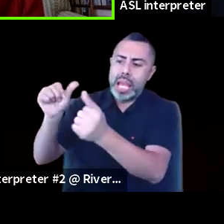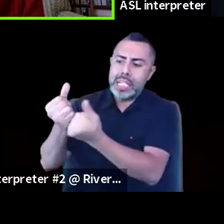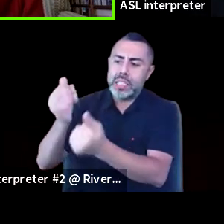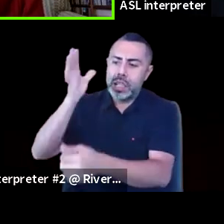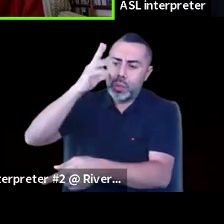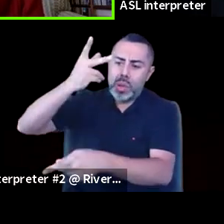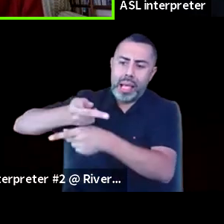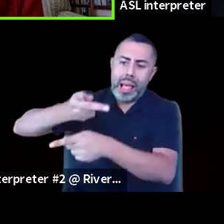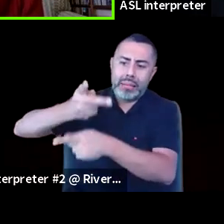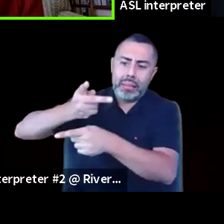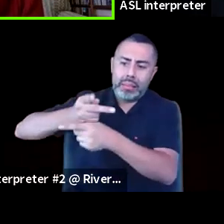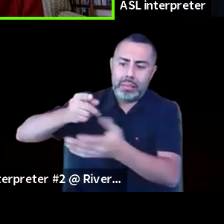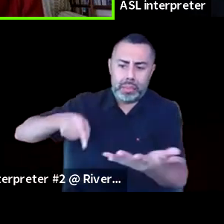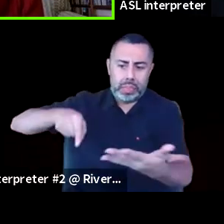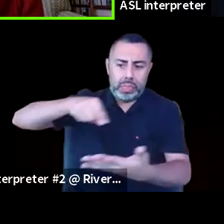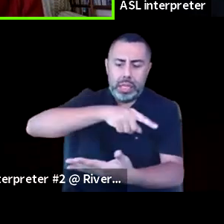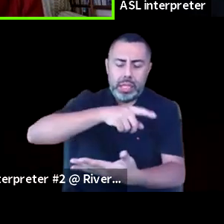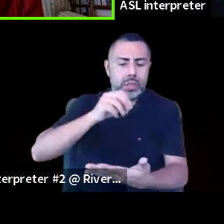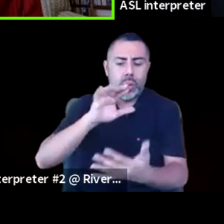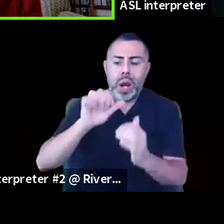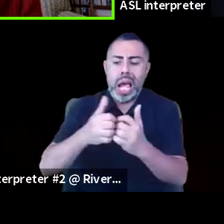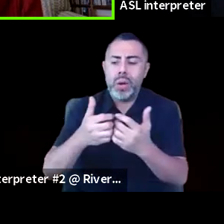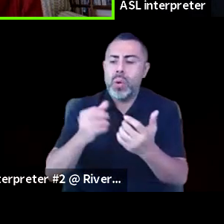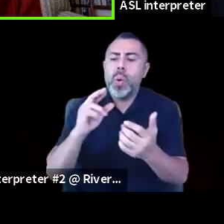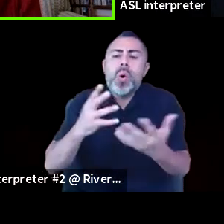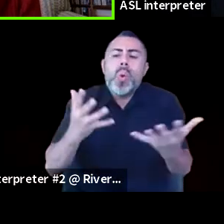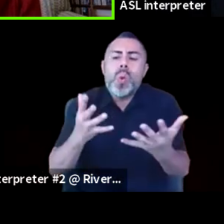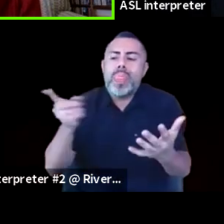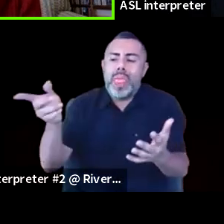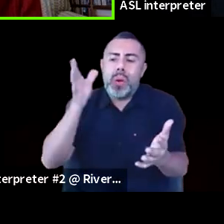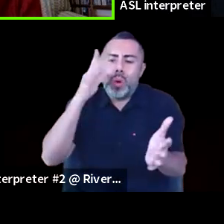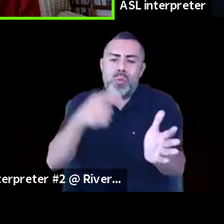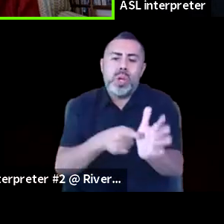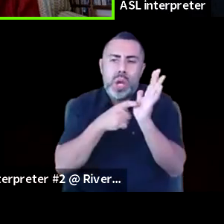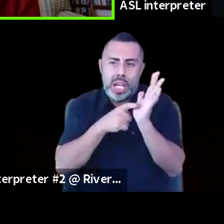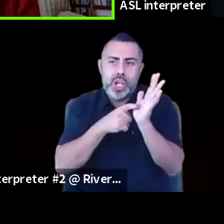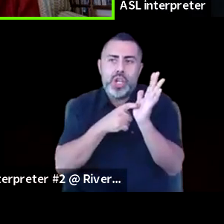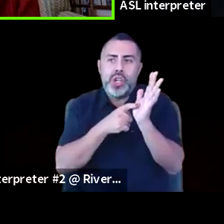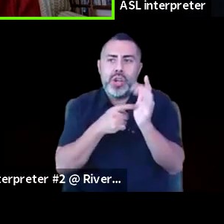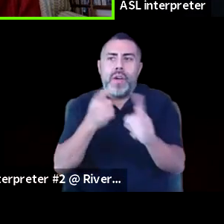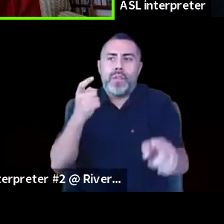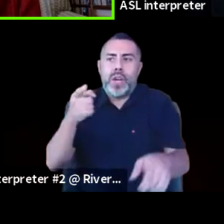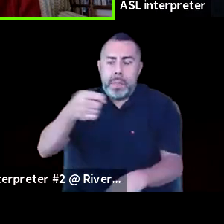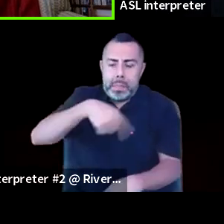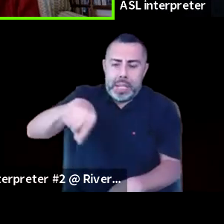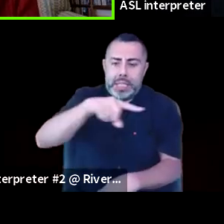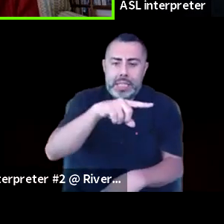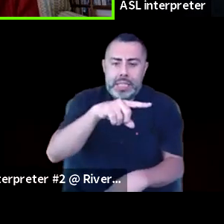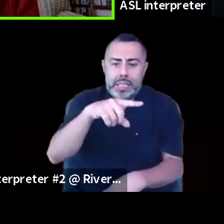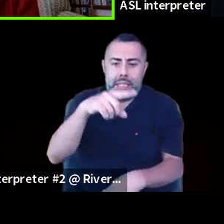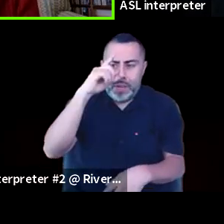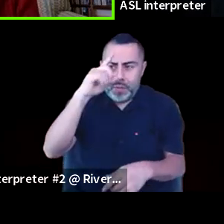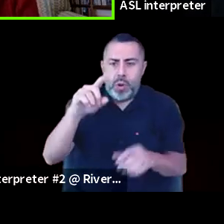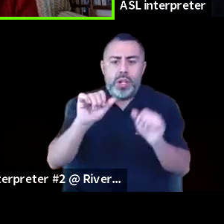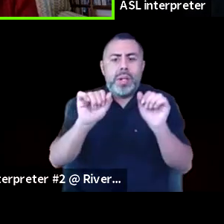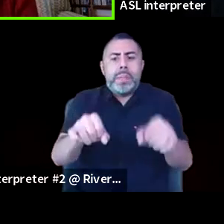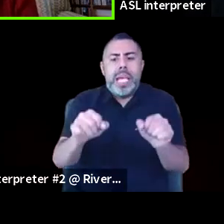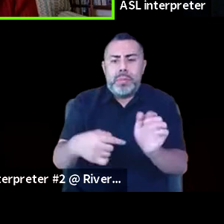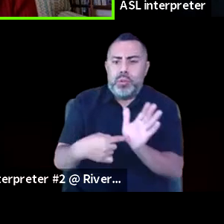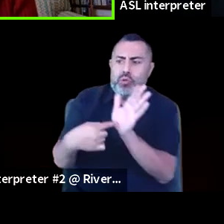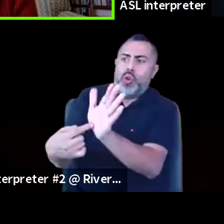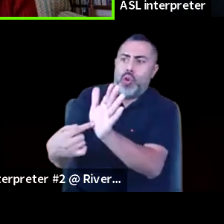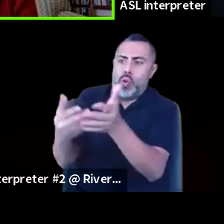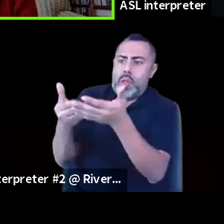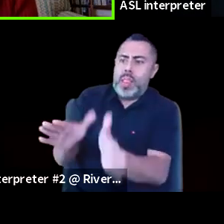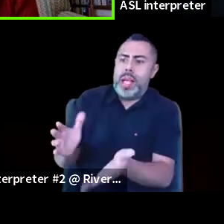handle or require, how much they will require of us to demonstrate